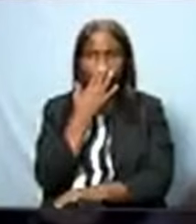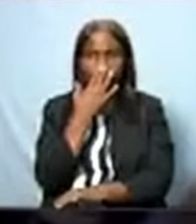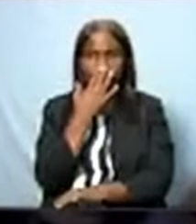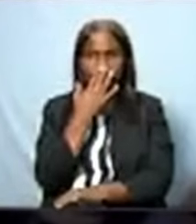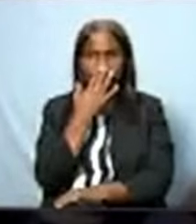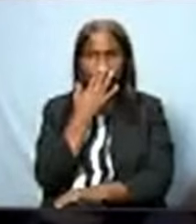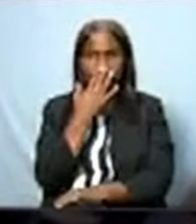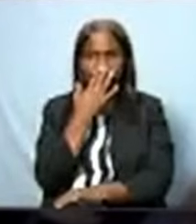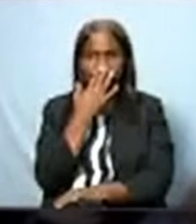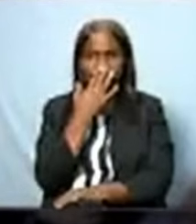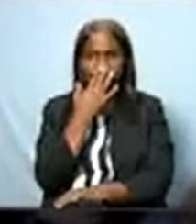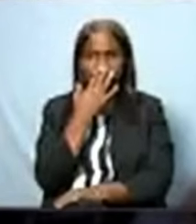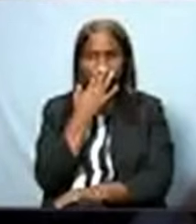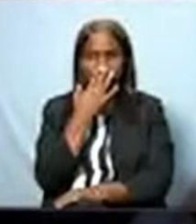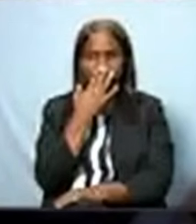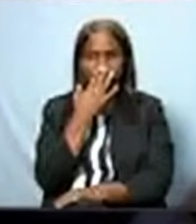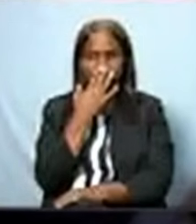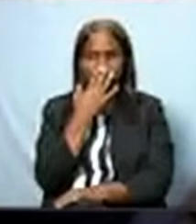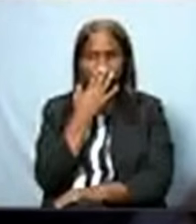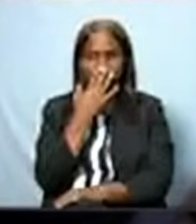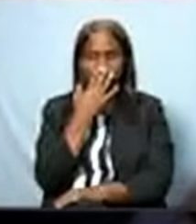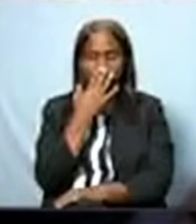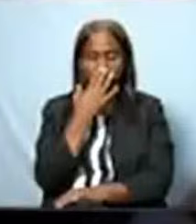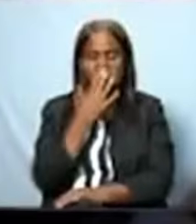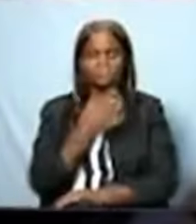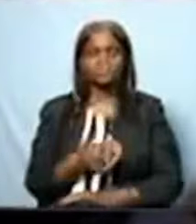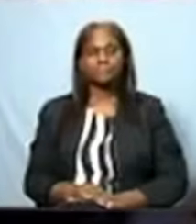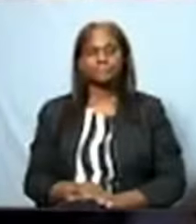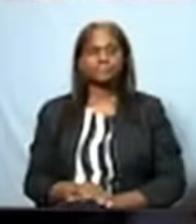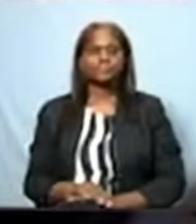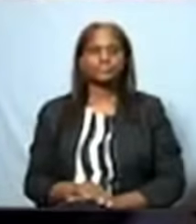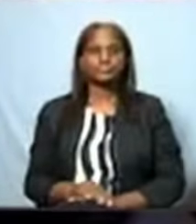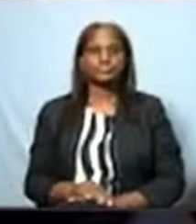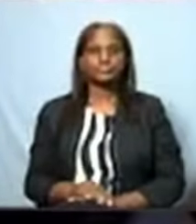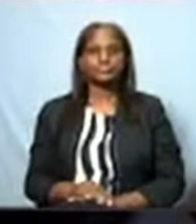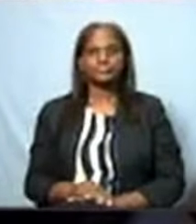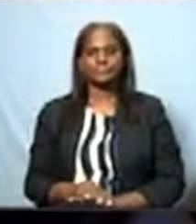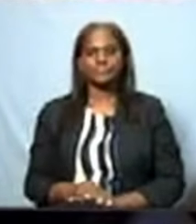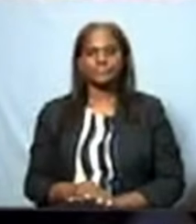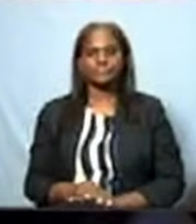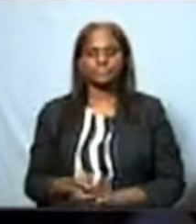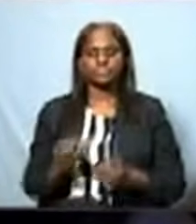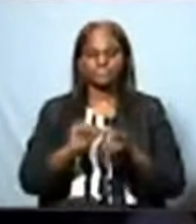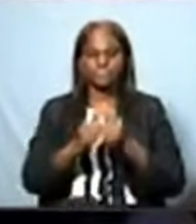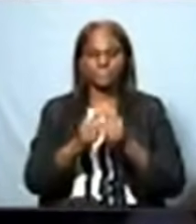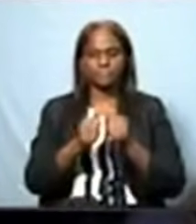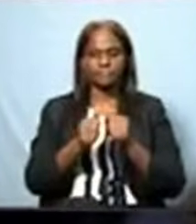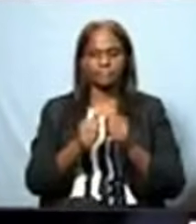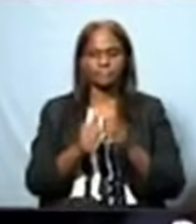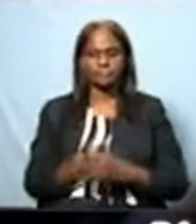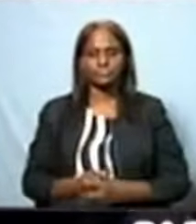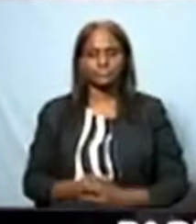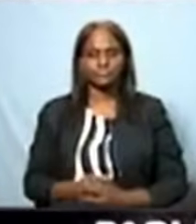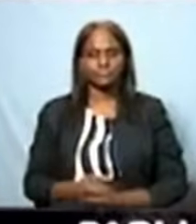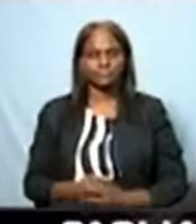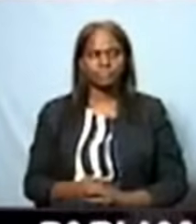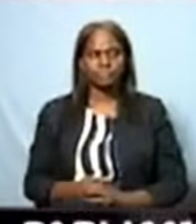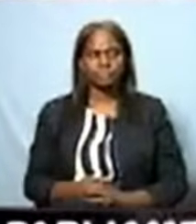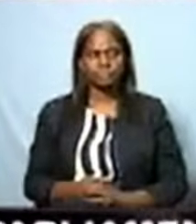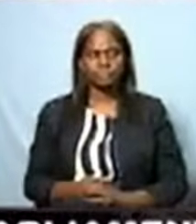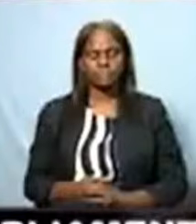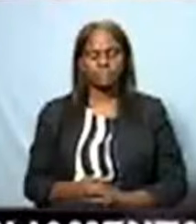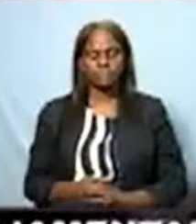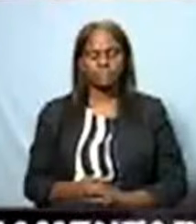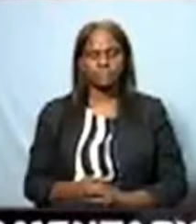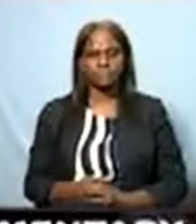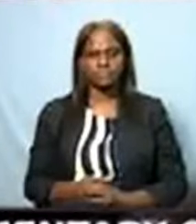Witness, my first question is, should these articles be amended according to your concerns? What would be your